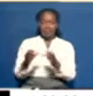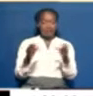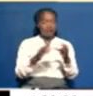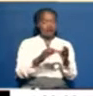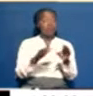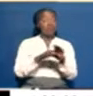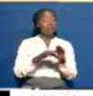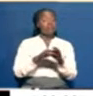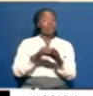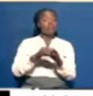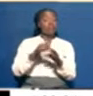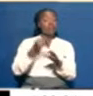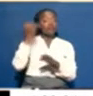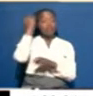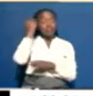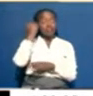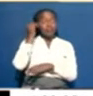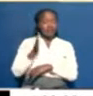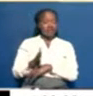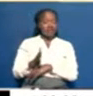judiciary,